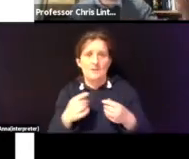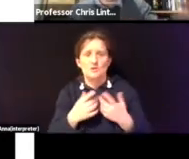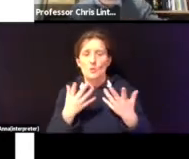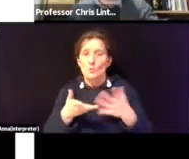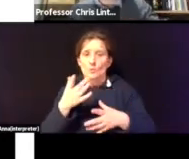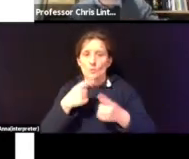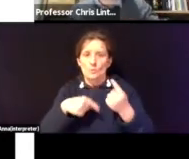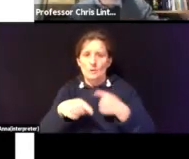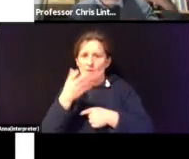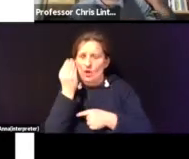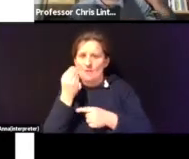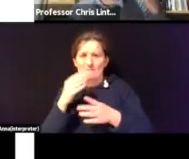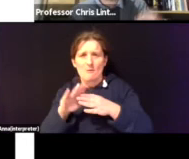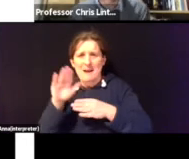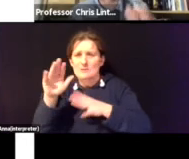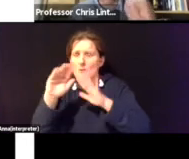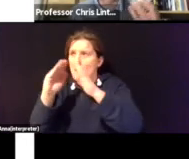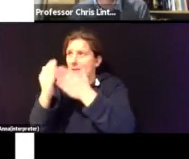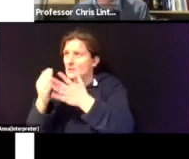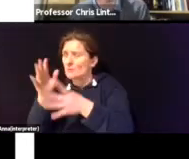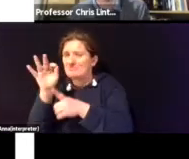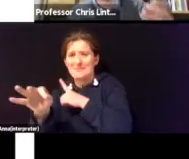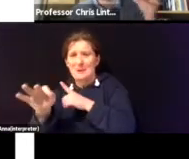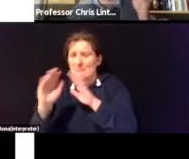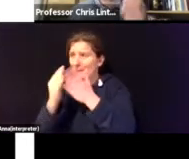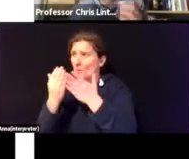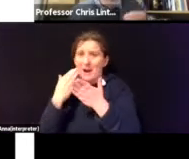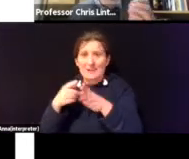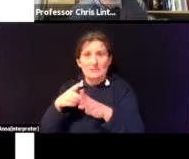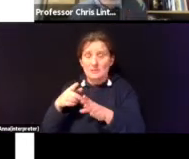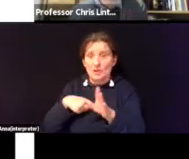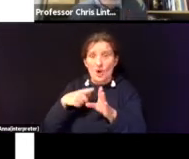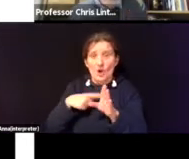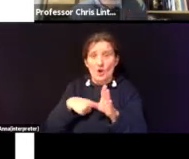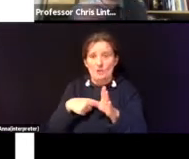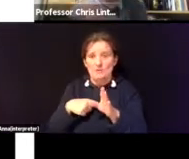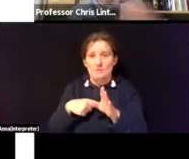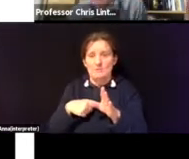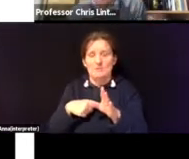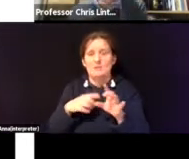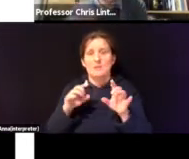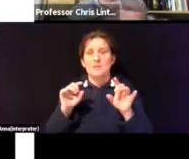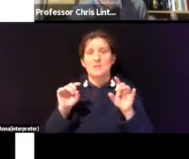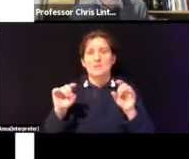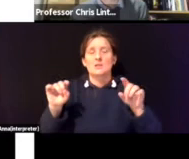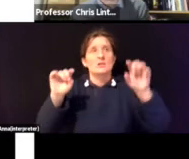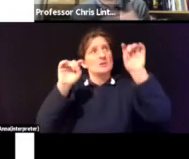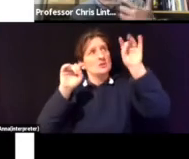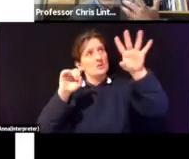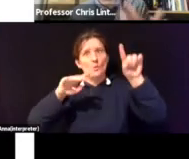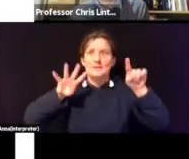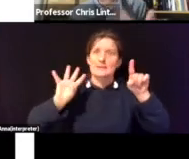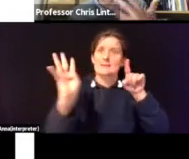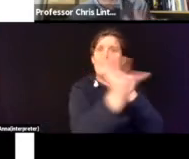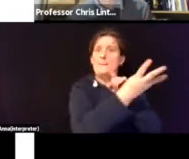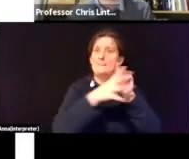learned from exoplanets is that particularly when they're young, solar systems aren't stable. Things can move around